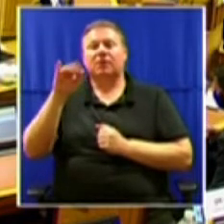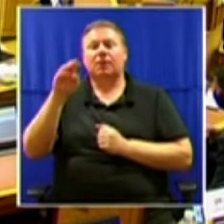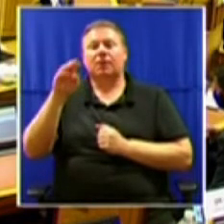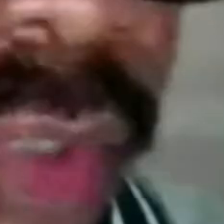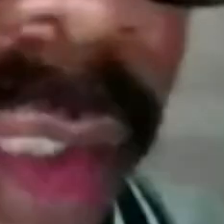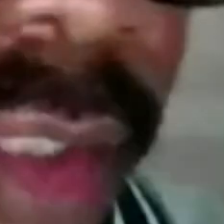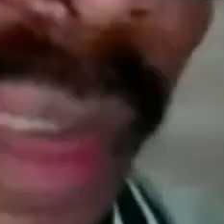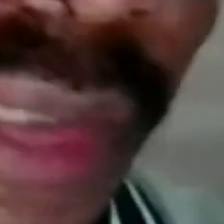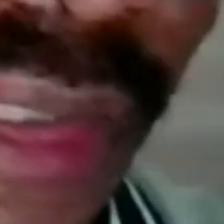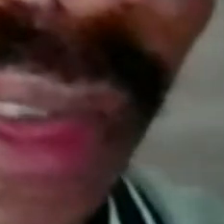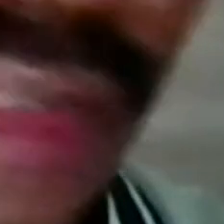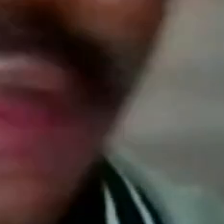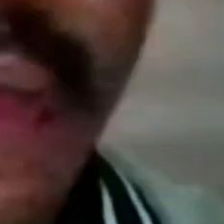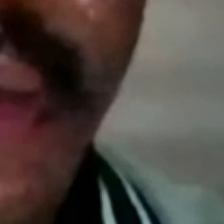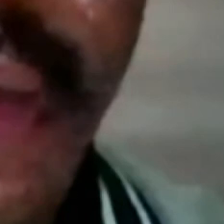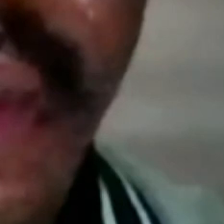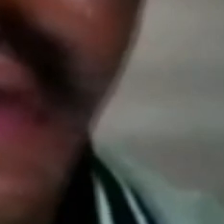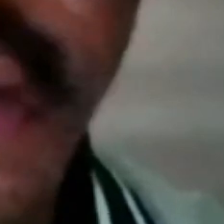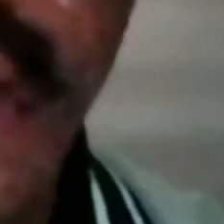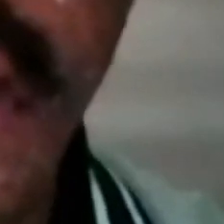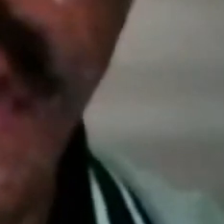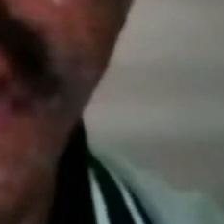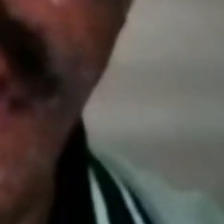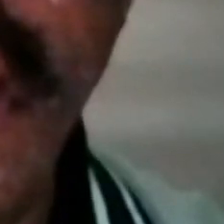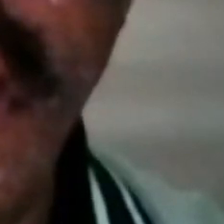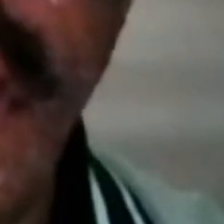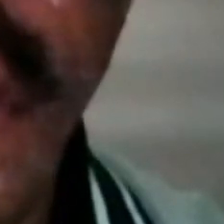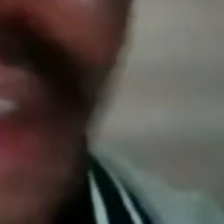I just saw you. Thank you, Honourable.